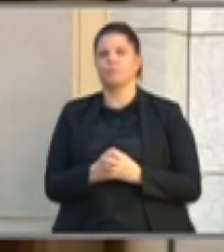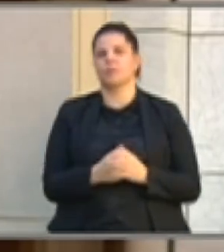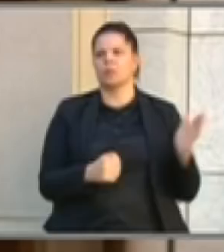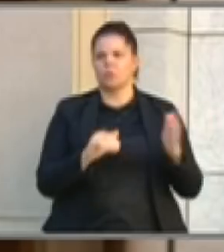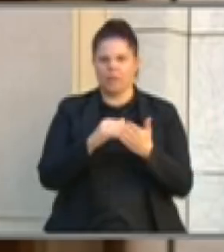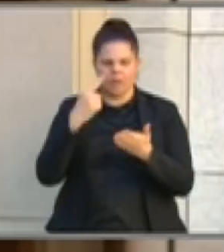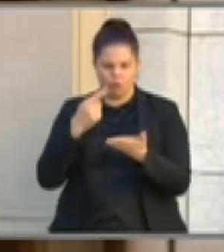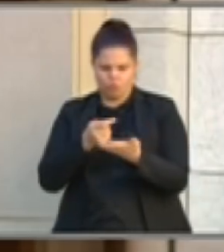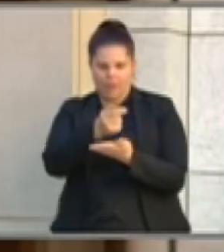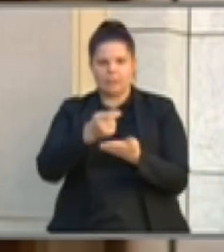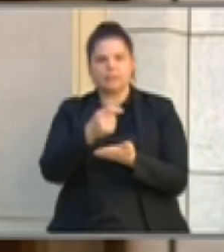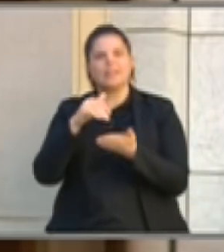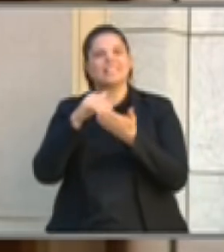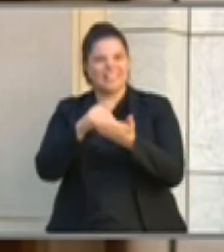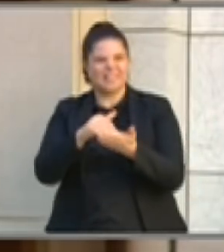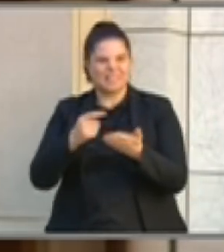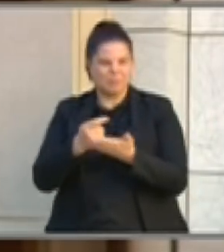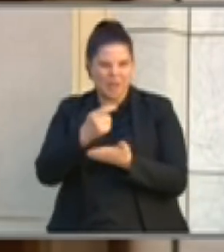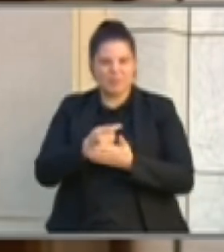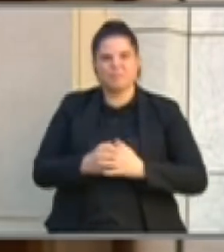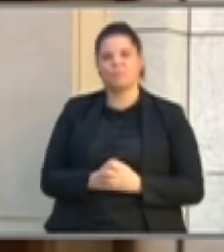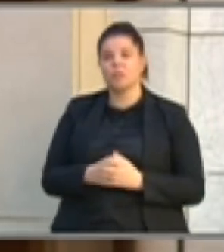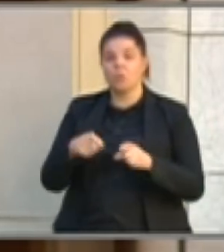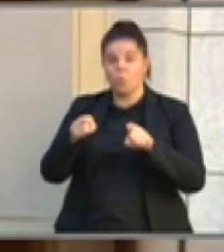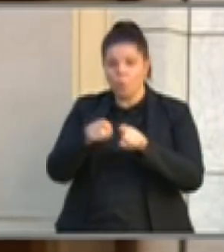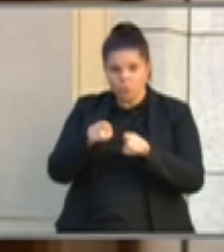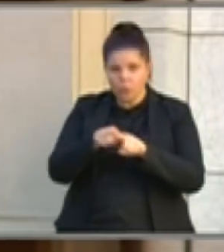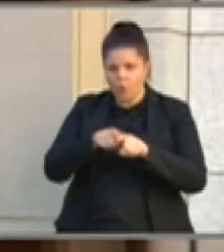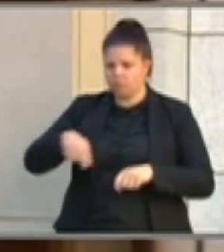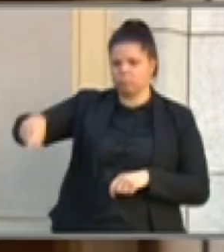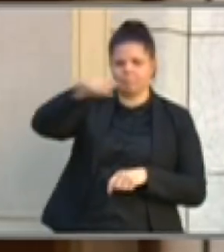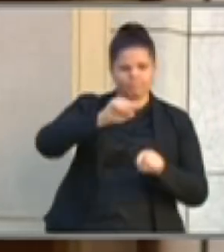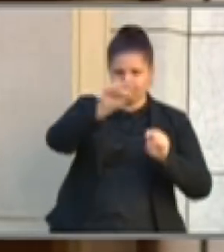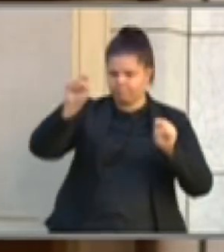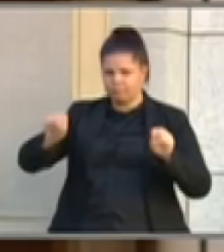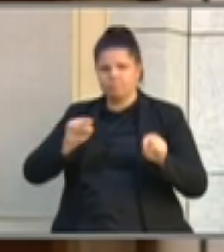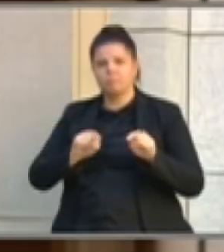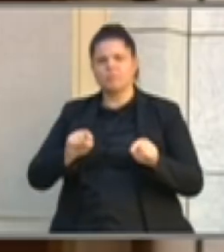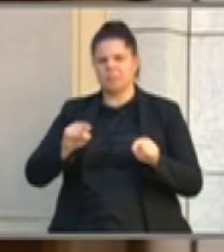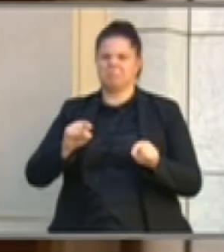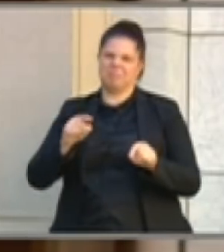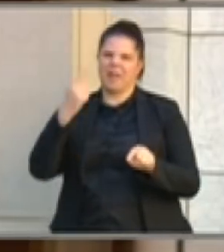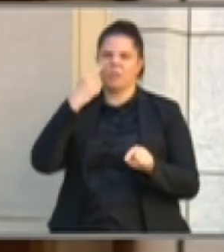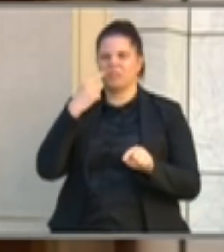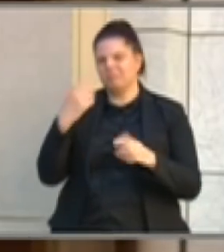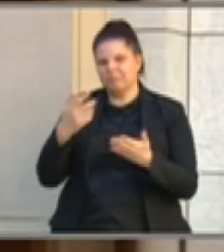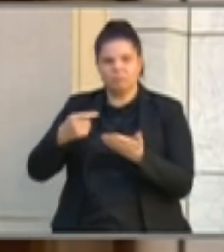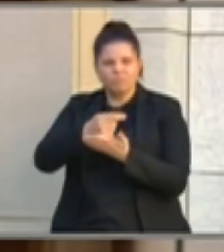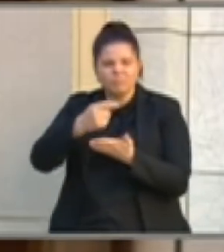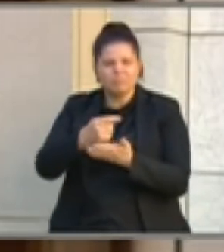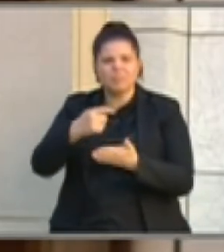moment. We're also working with the states and territories when it comes to residential tenancy issues.